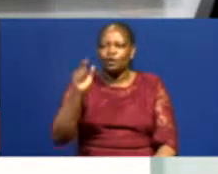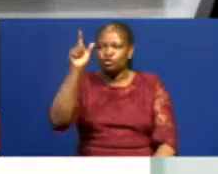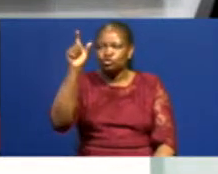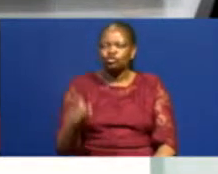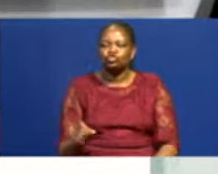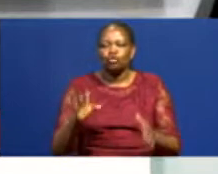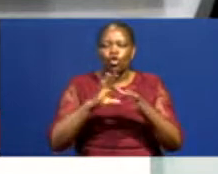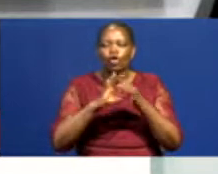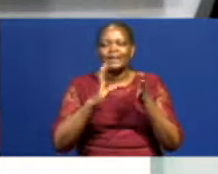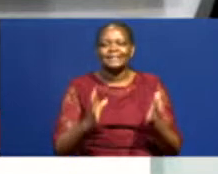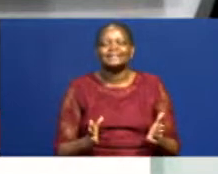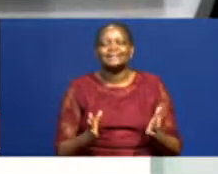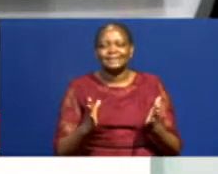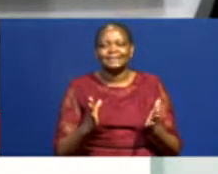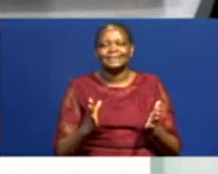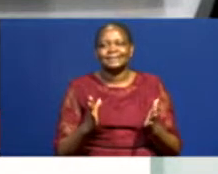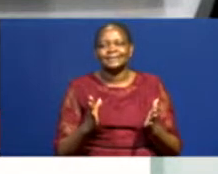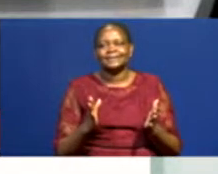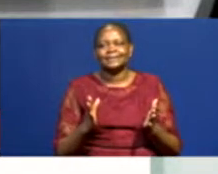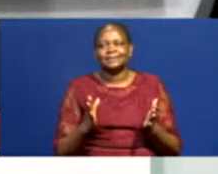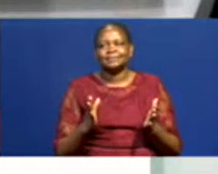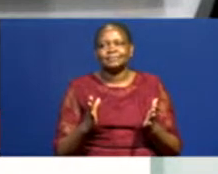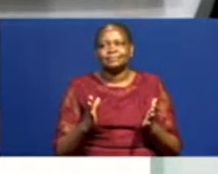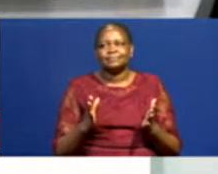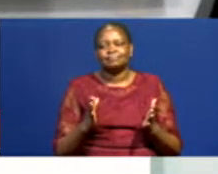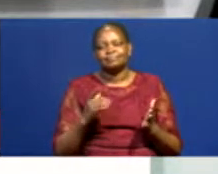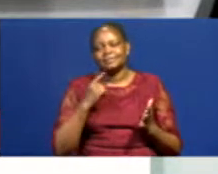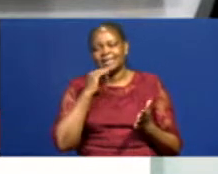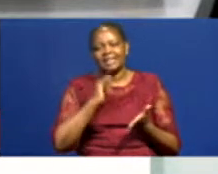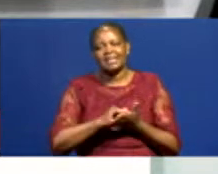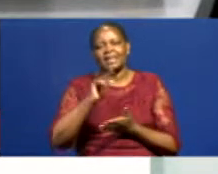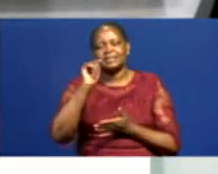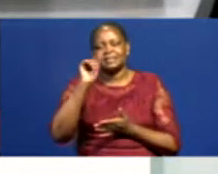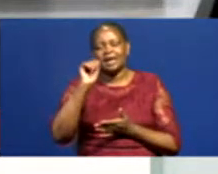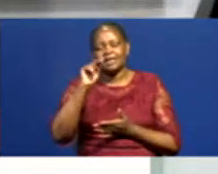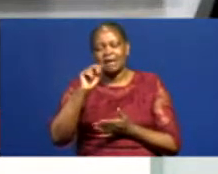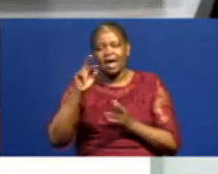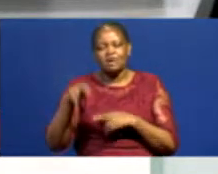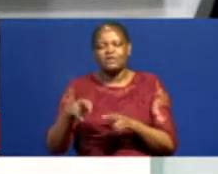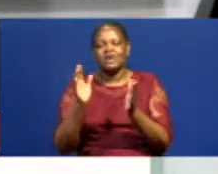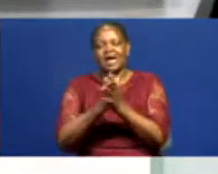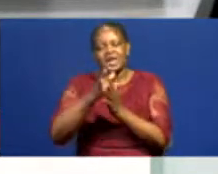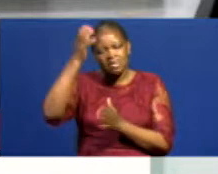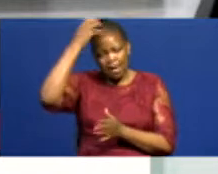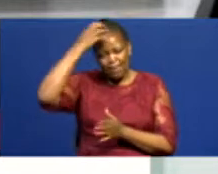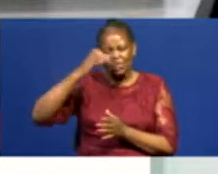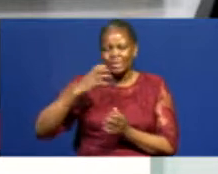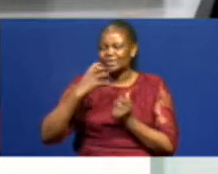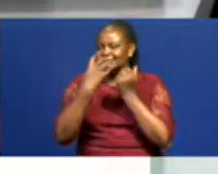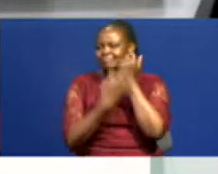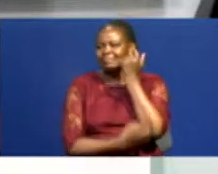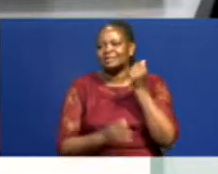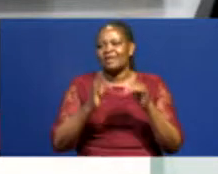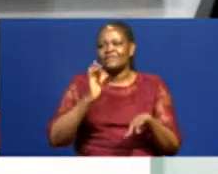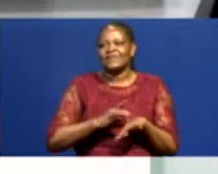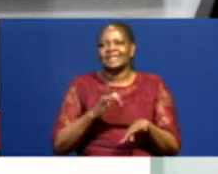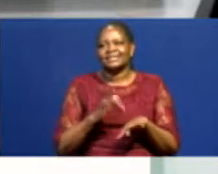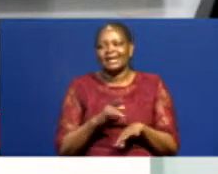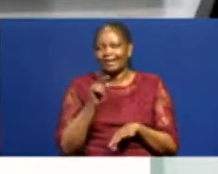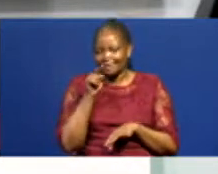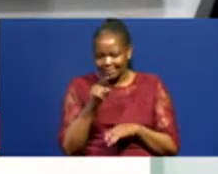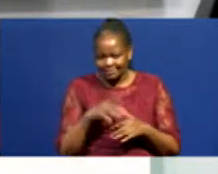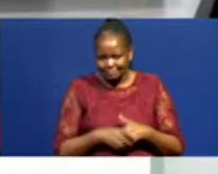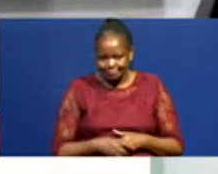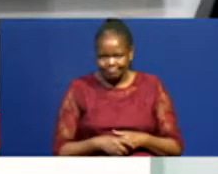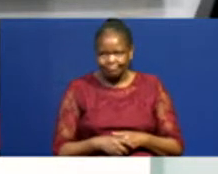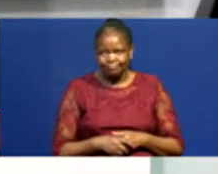Musa, homes in Tana River and Lamu counties, which are worst affected in the coast region, have been marooned